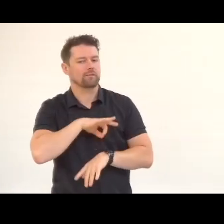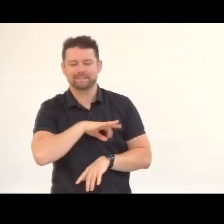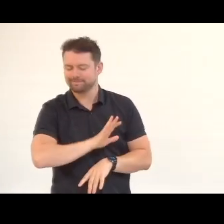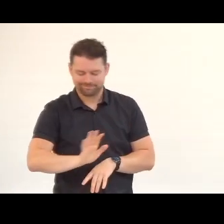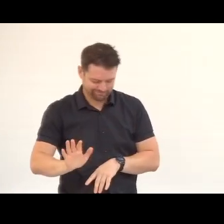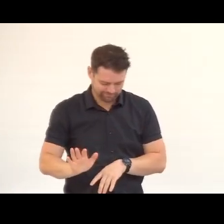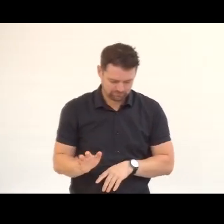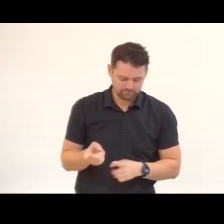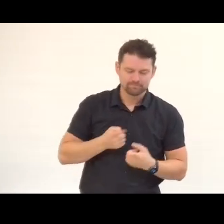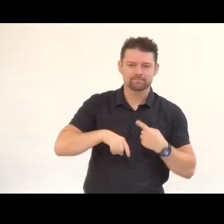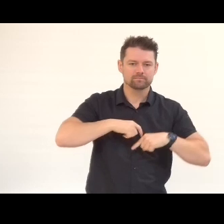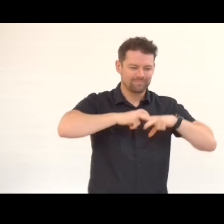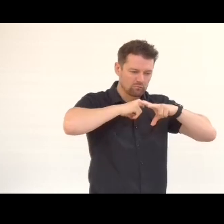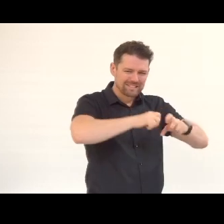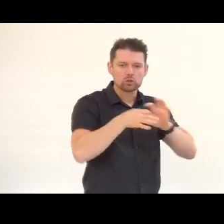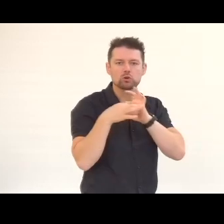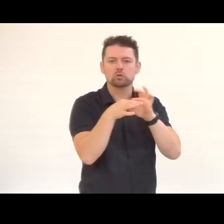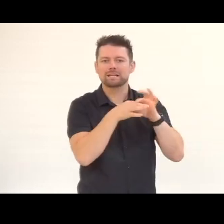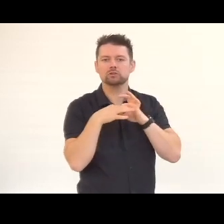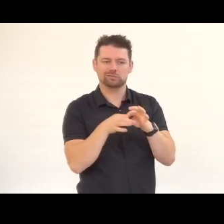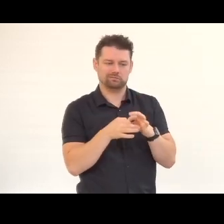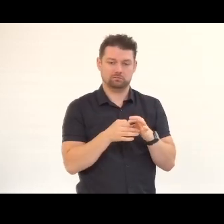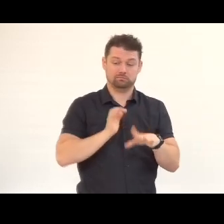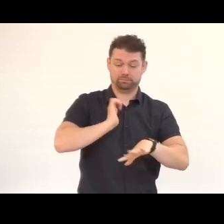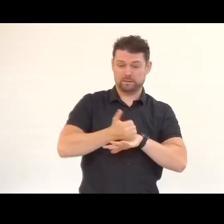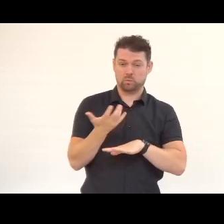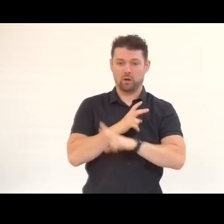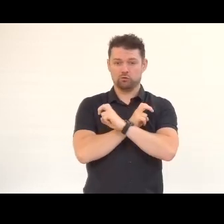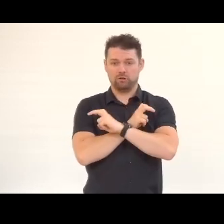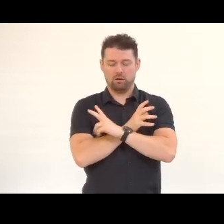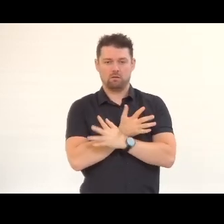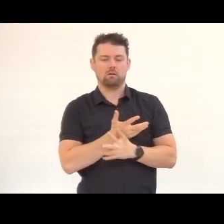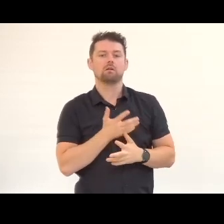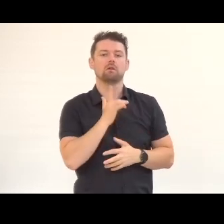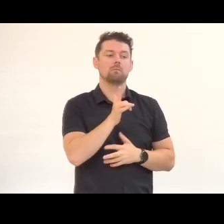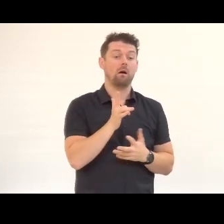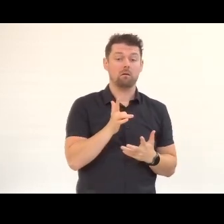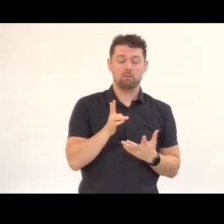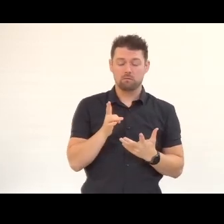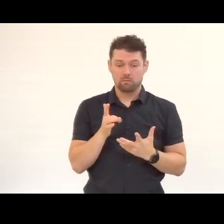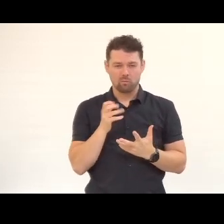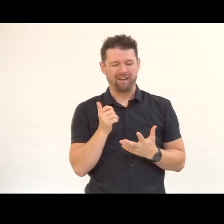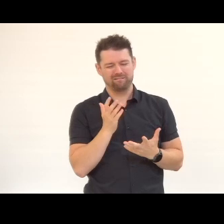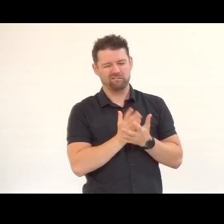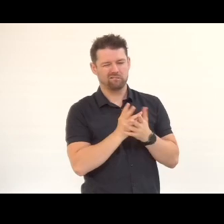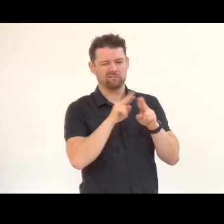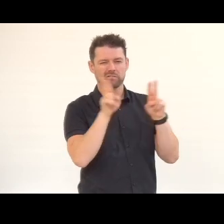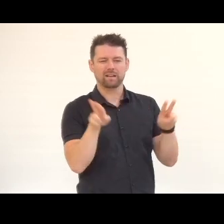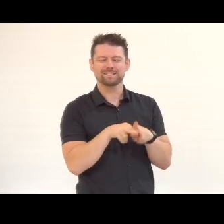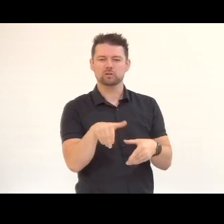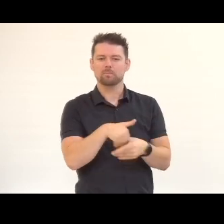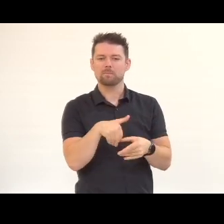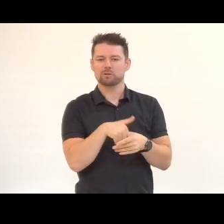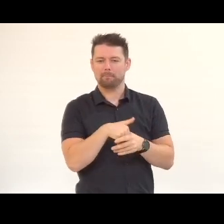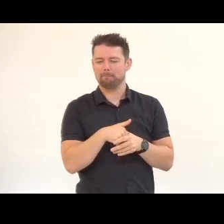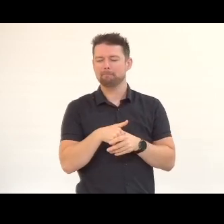a research association based in Austria, but actually we have a very international membership at the